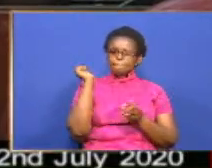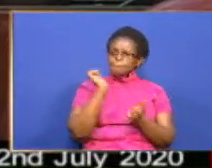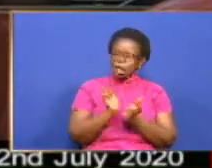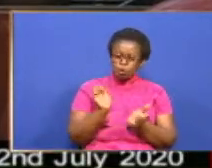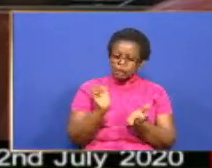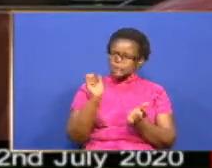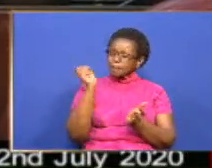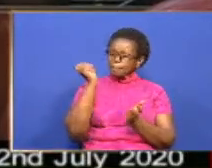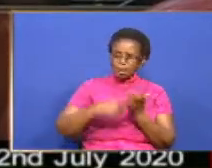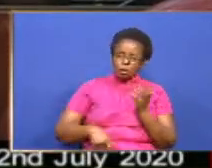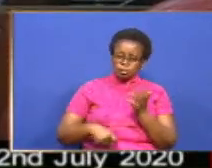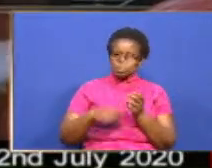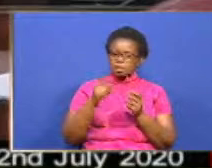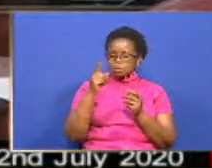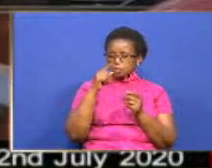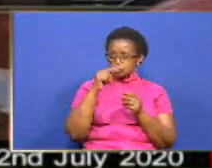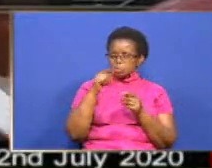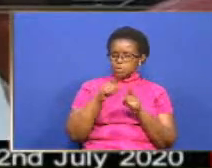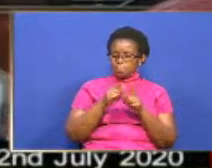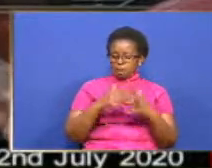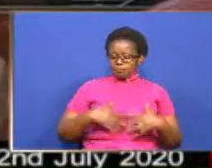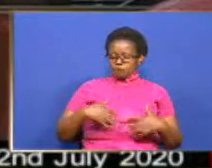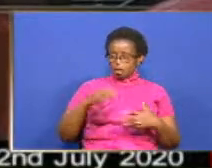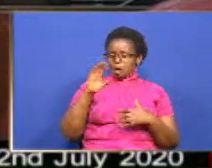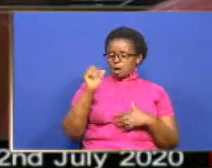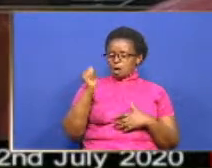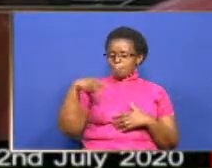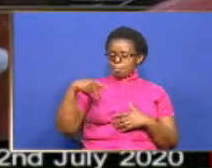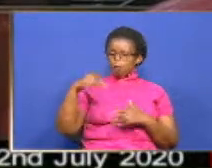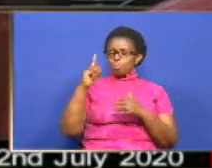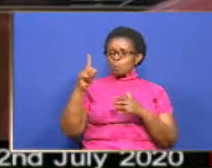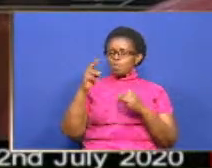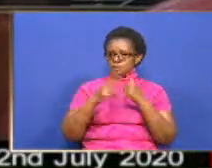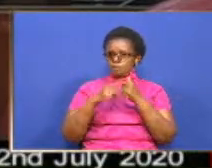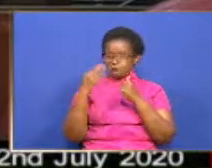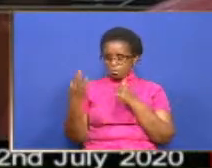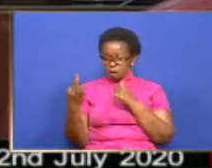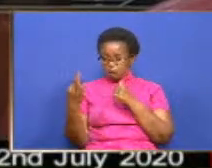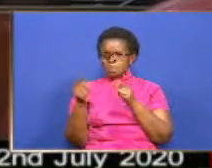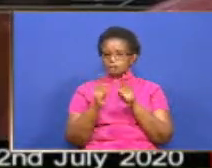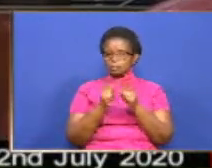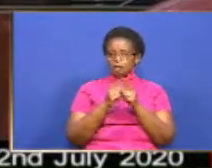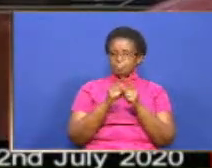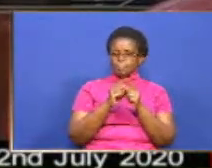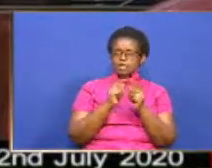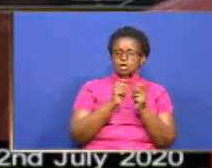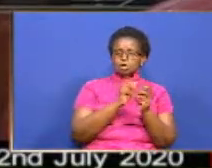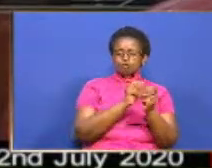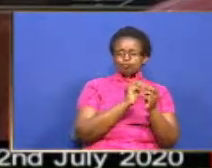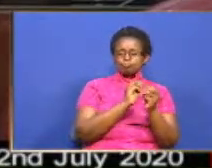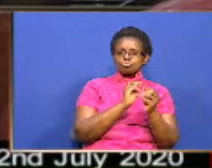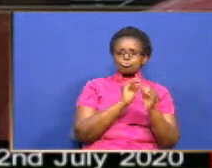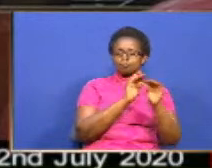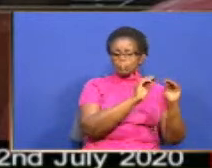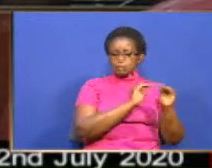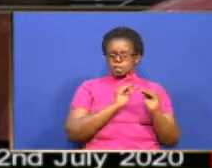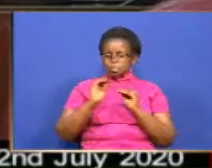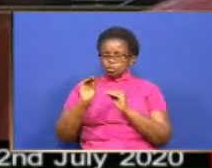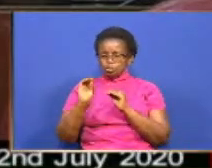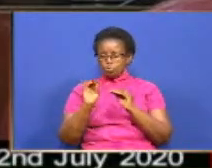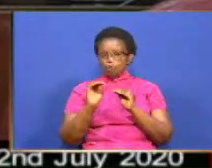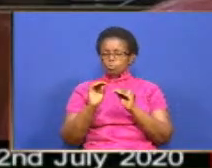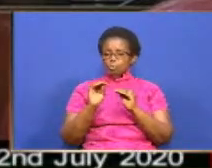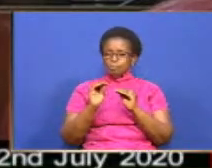Cap 173. That is as well as the transitional provisions moving from the existing